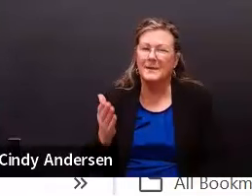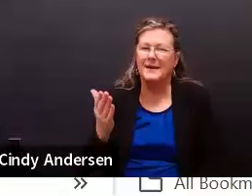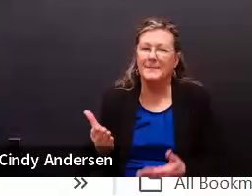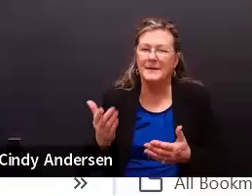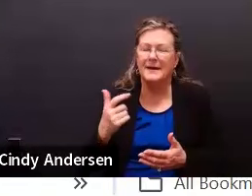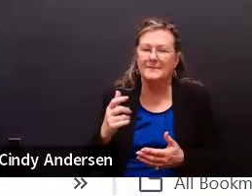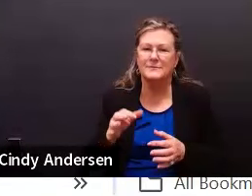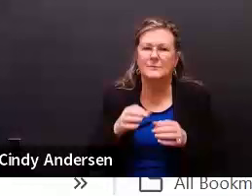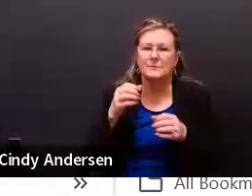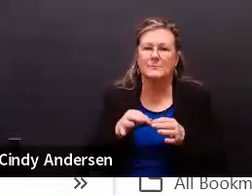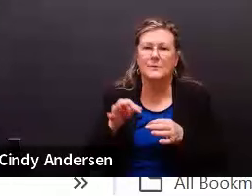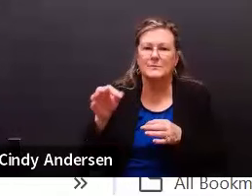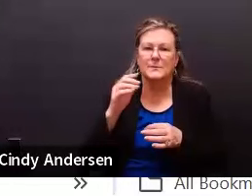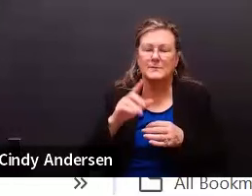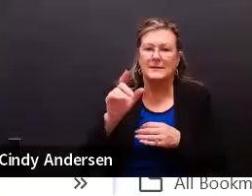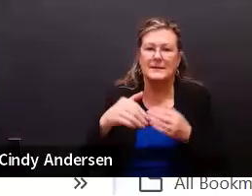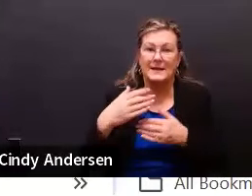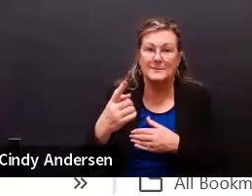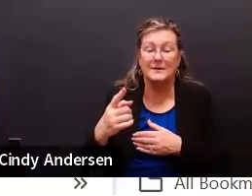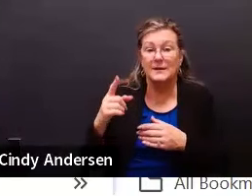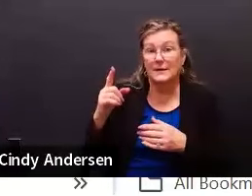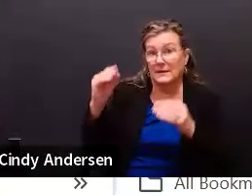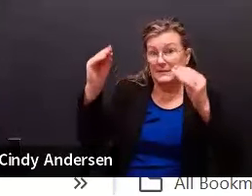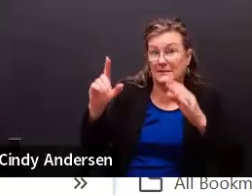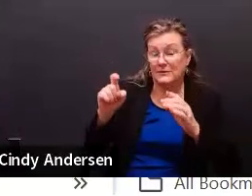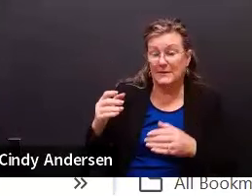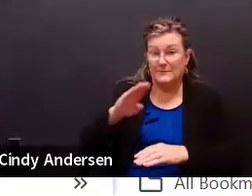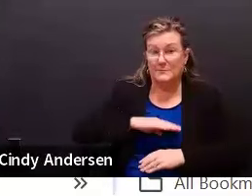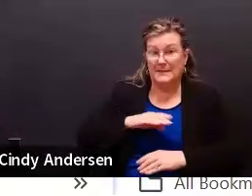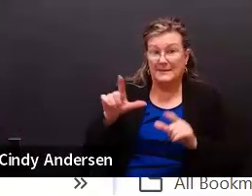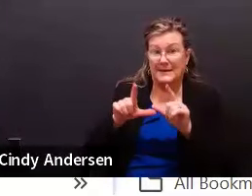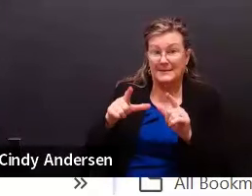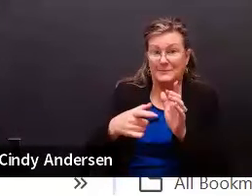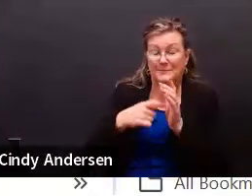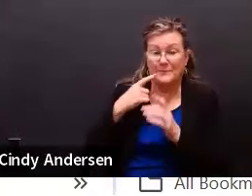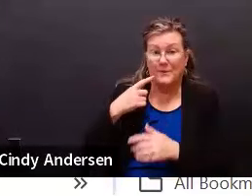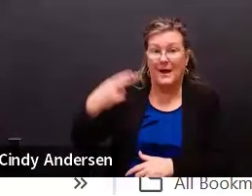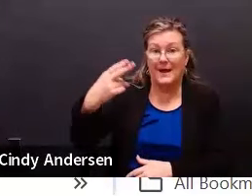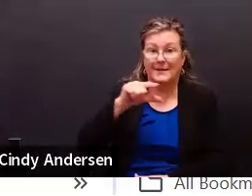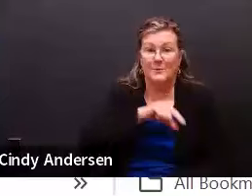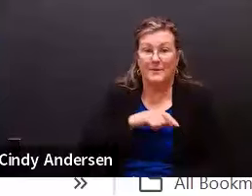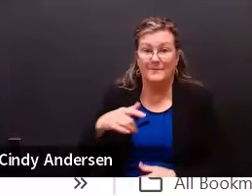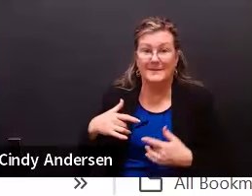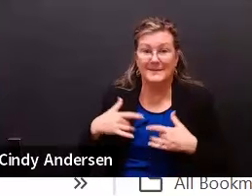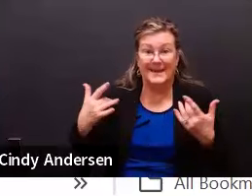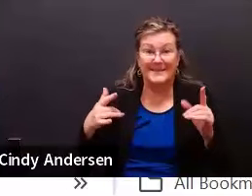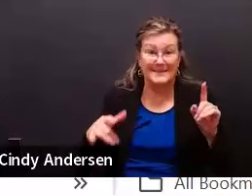to our next one because it's a great one. Do teachers have to meet licensing requirements for highly qualified status?